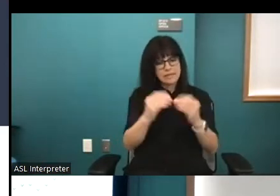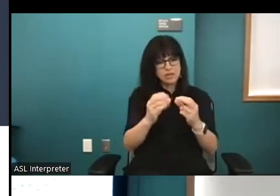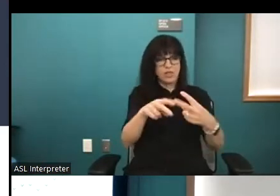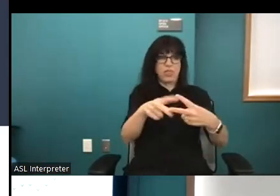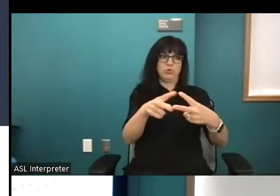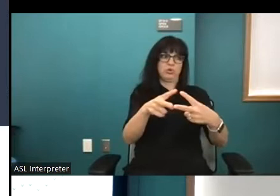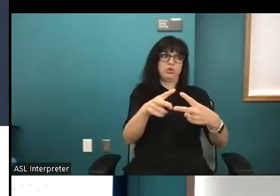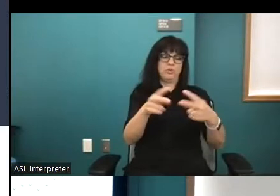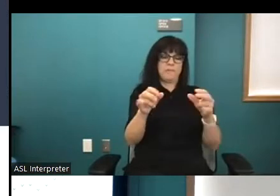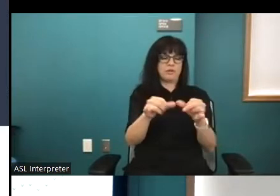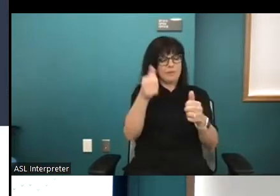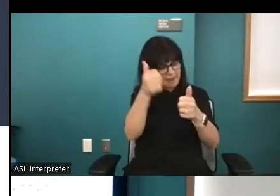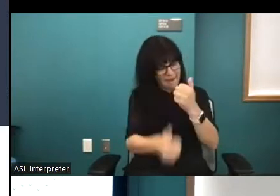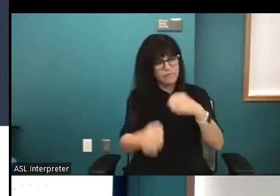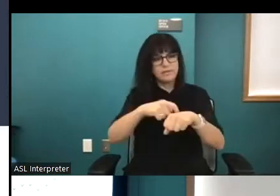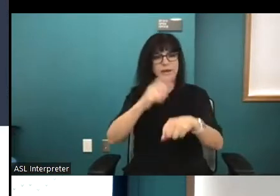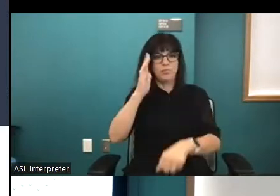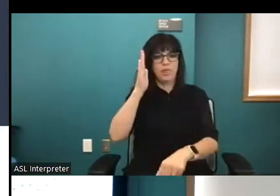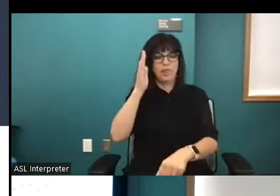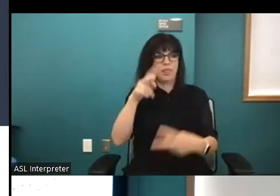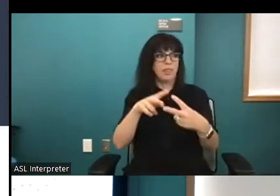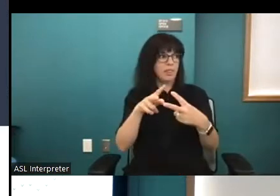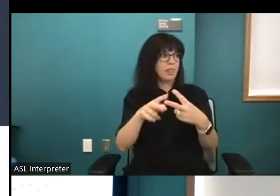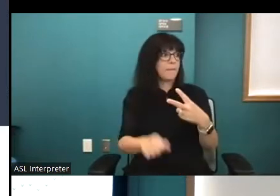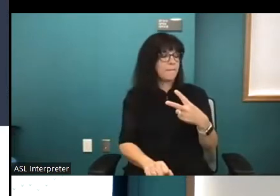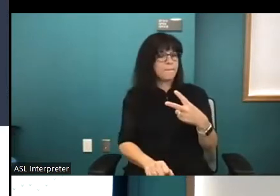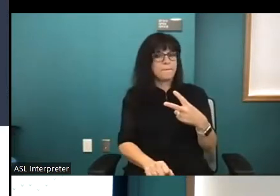2 measurements every time, okay?